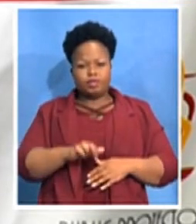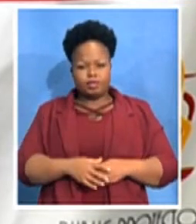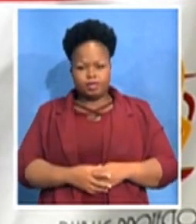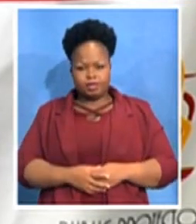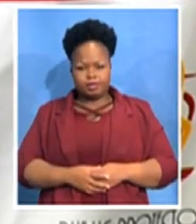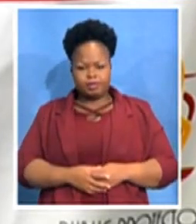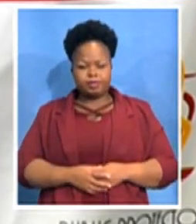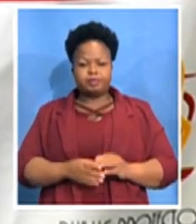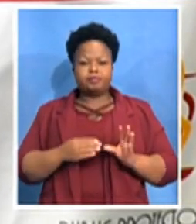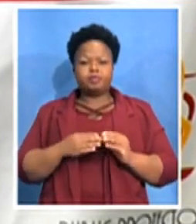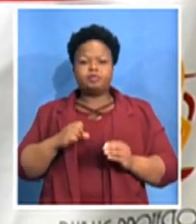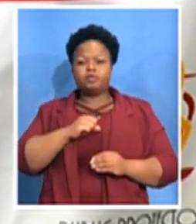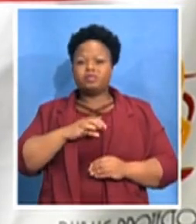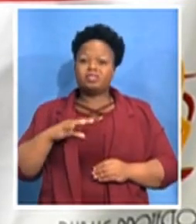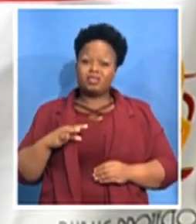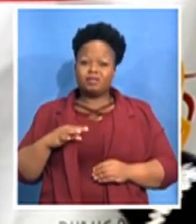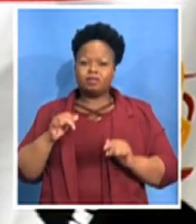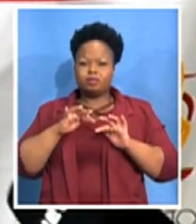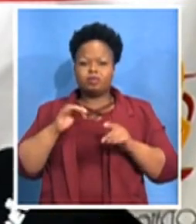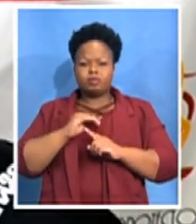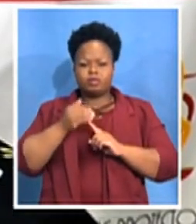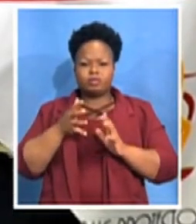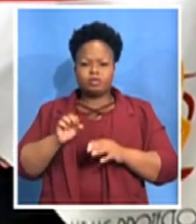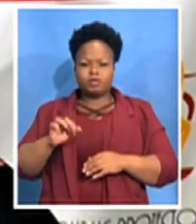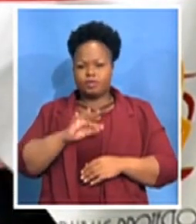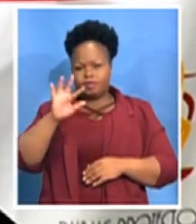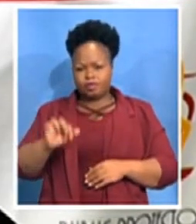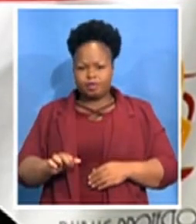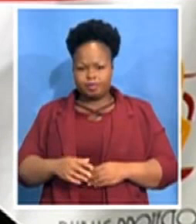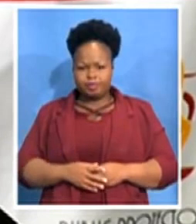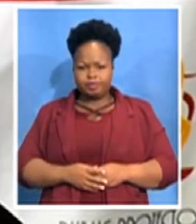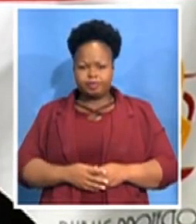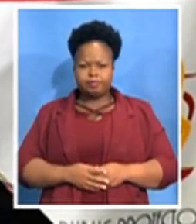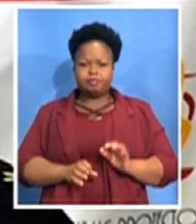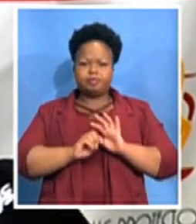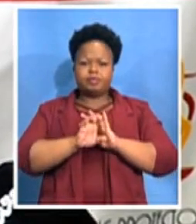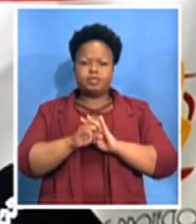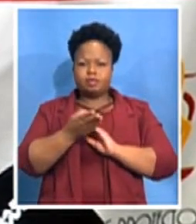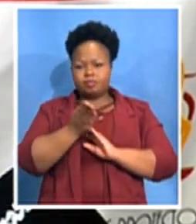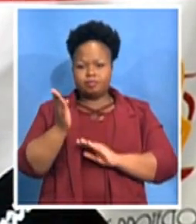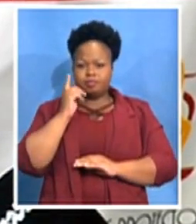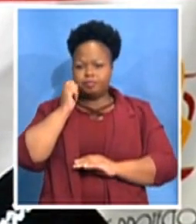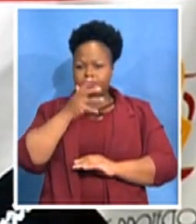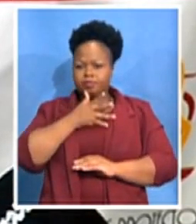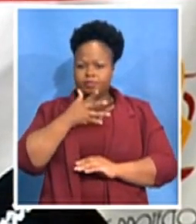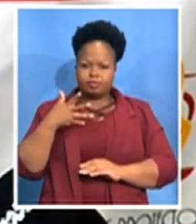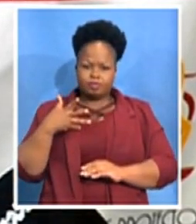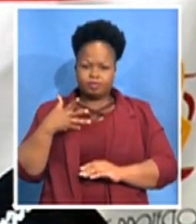South Africa, members of the media, ladies and gentlemen, I greet you all.